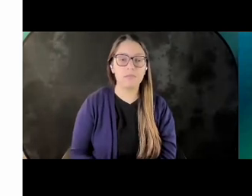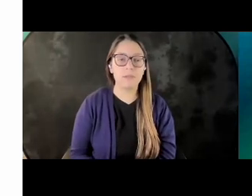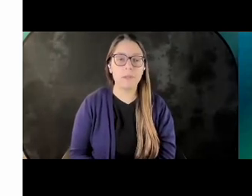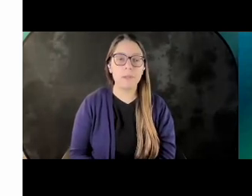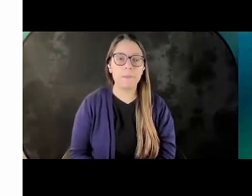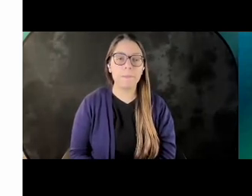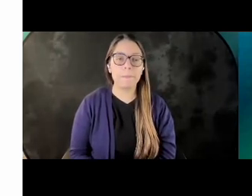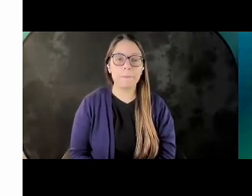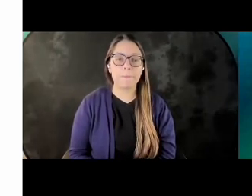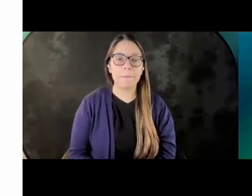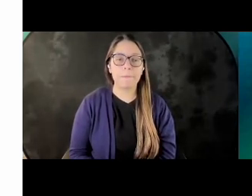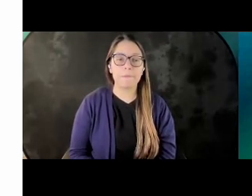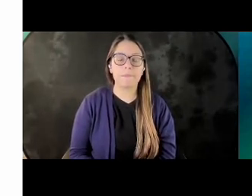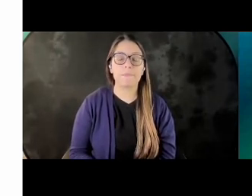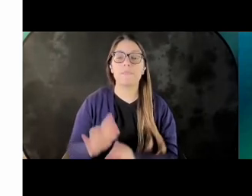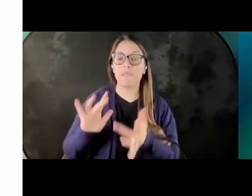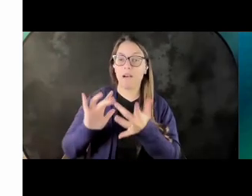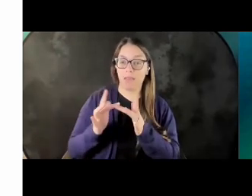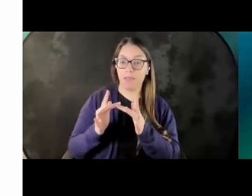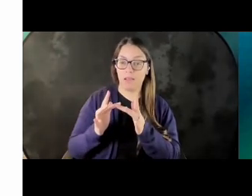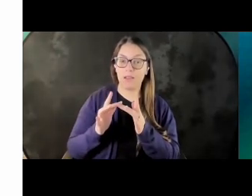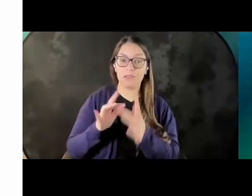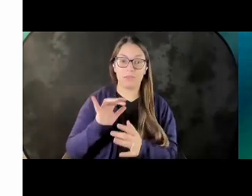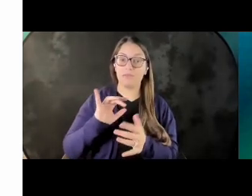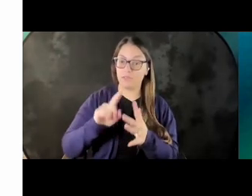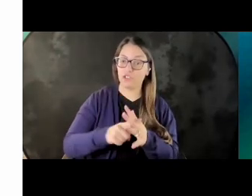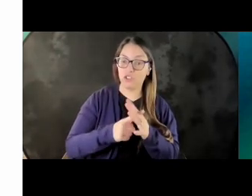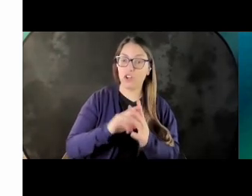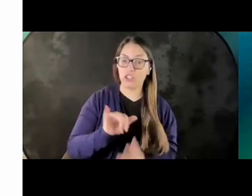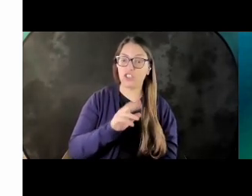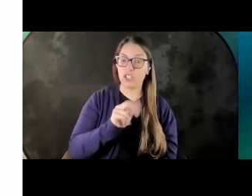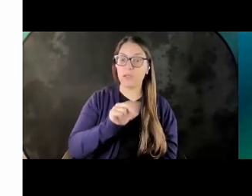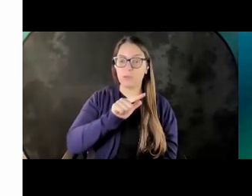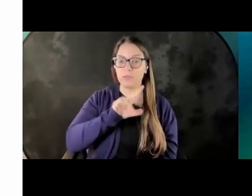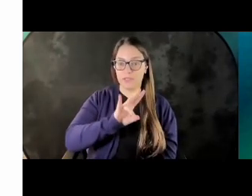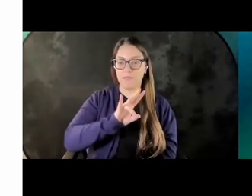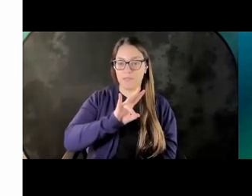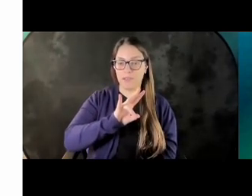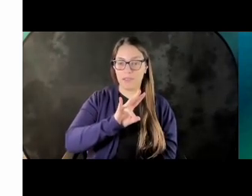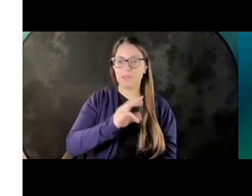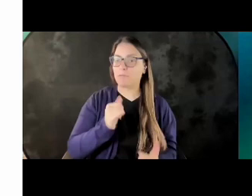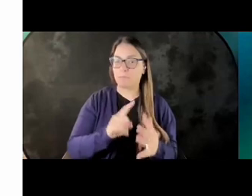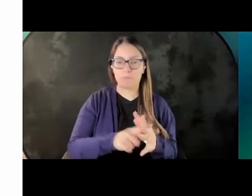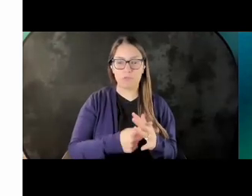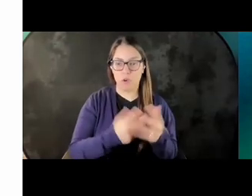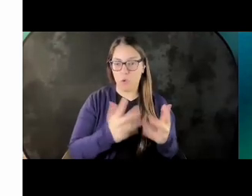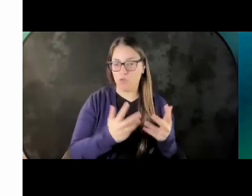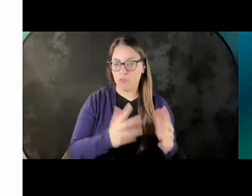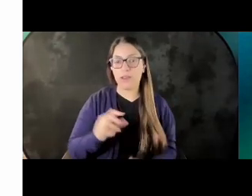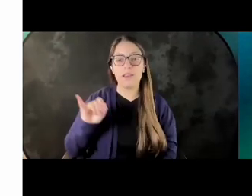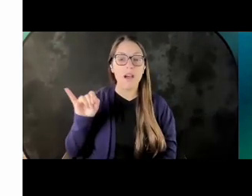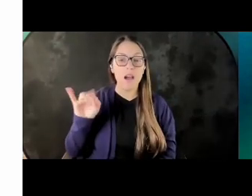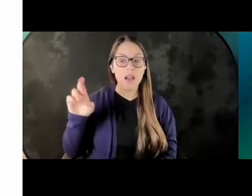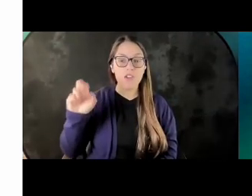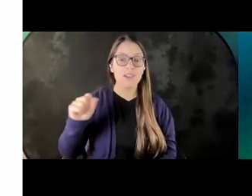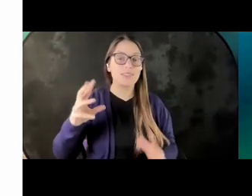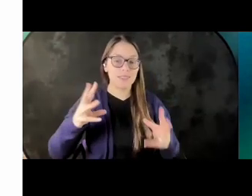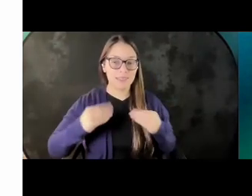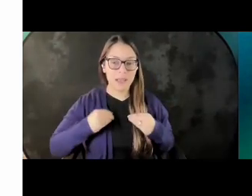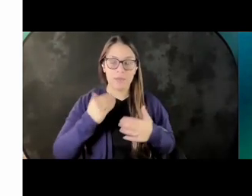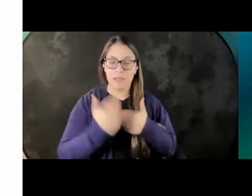e-filing season began January 27th. It's underway now, and the IRS is accepting and processing